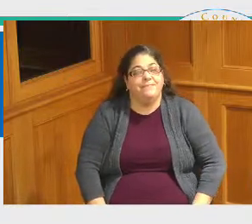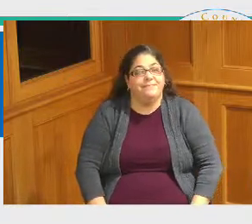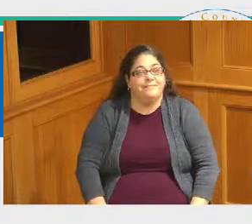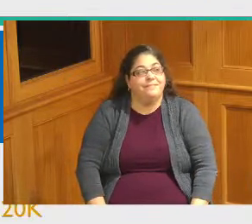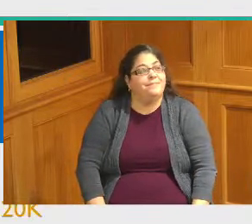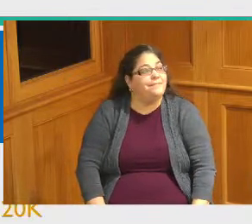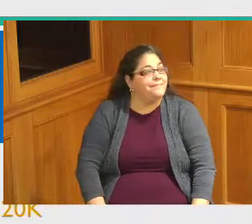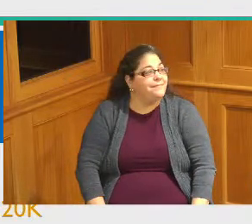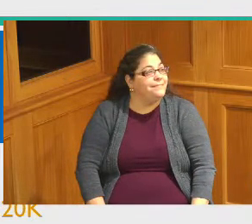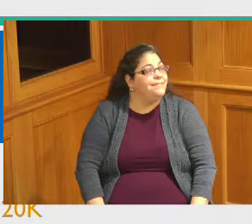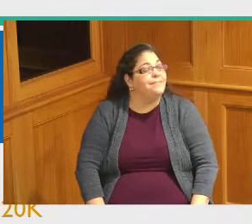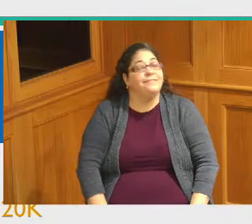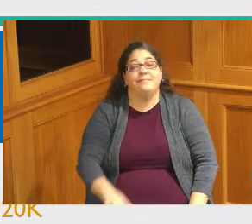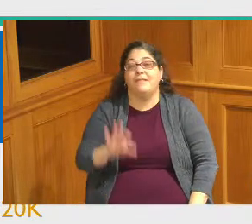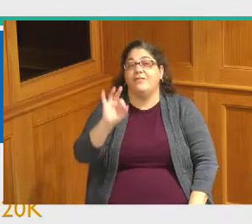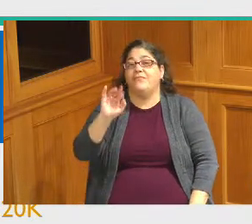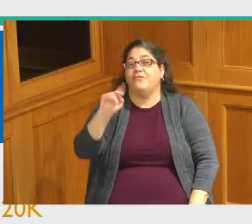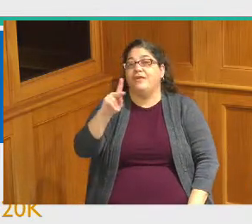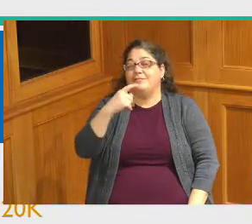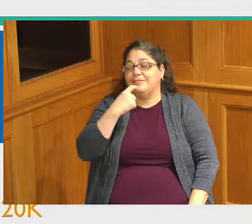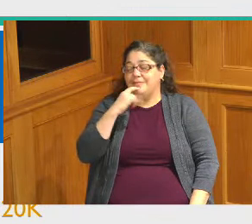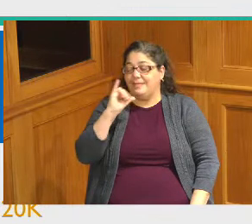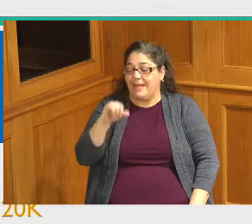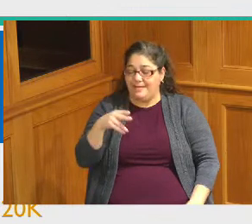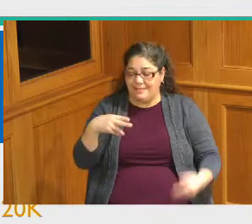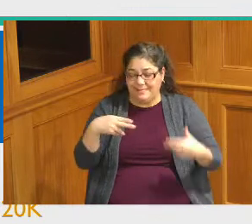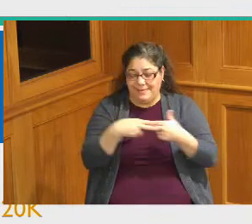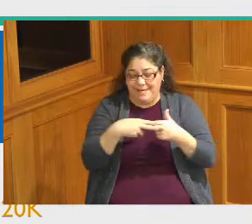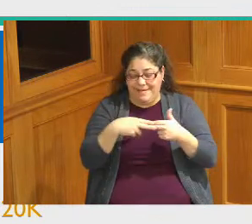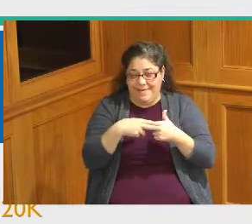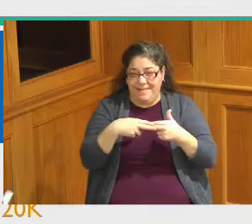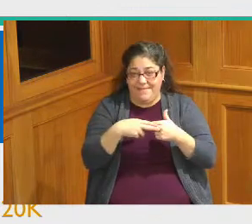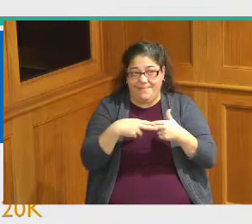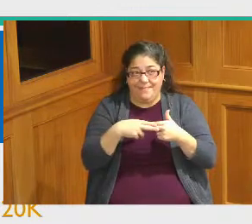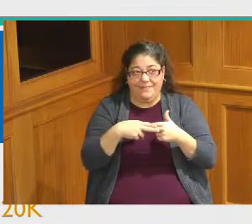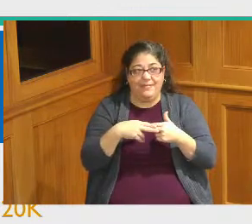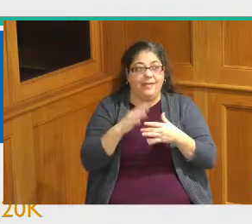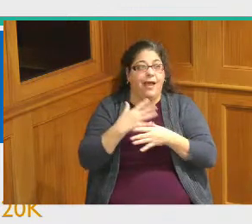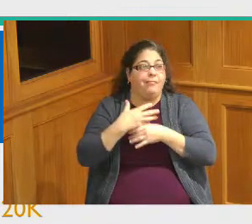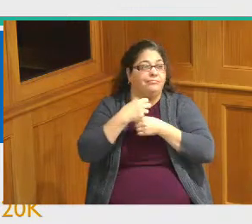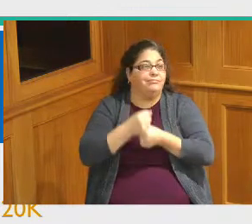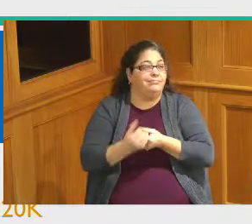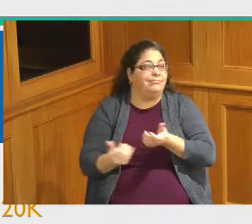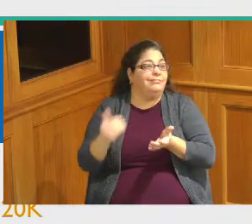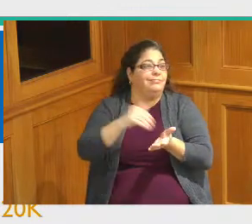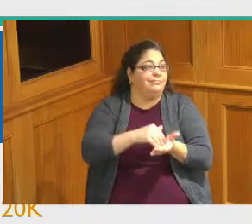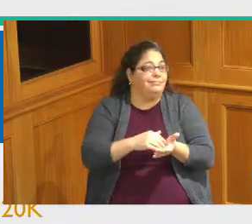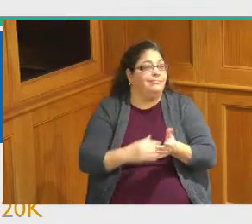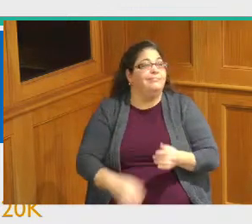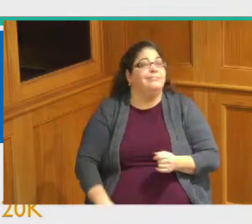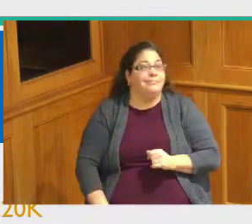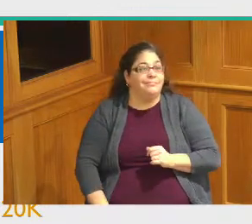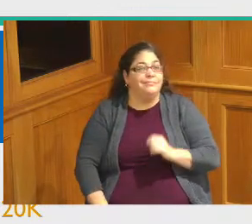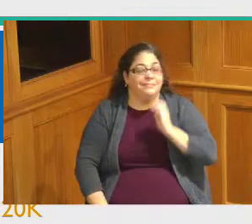next slide is just basically a recap showing the